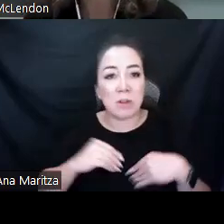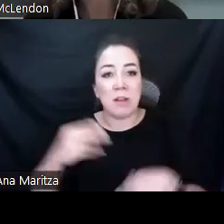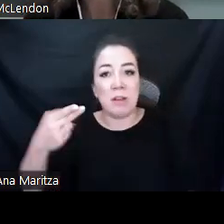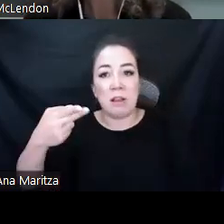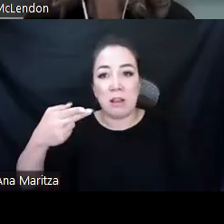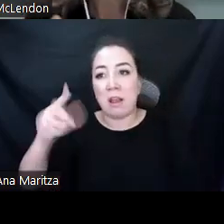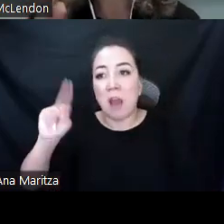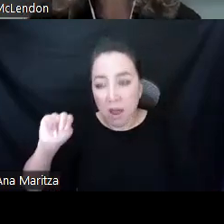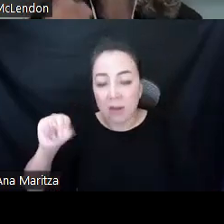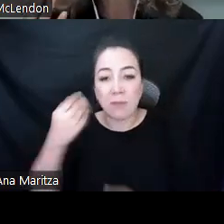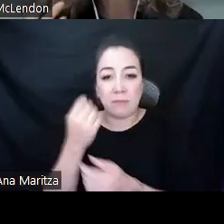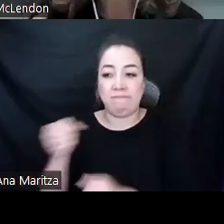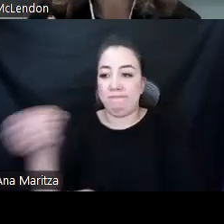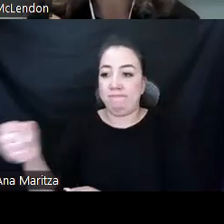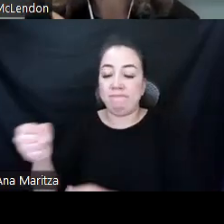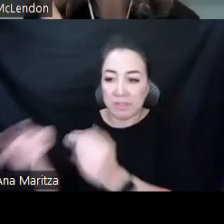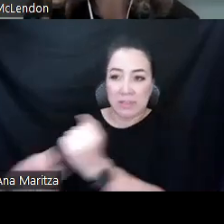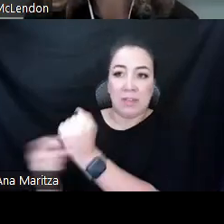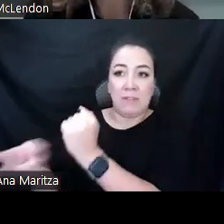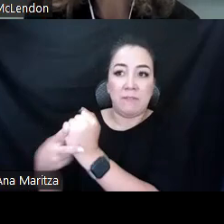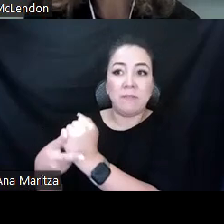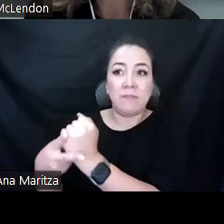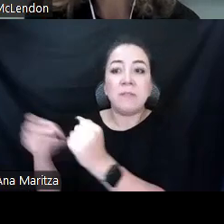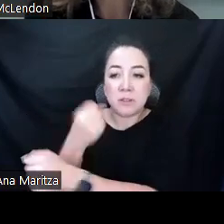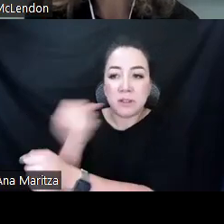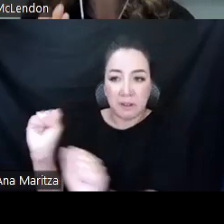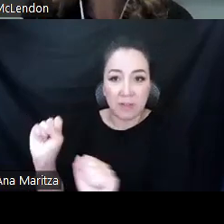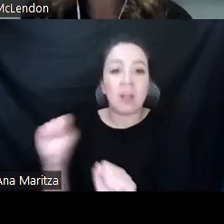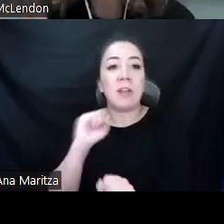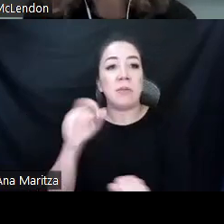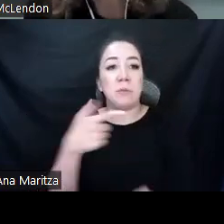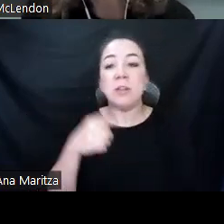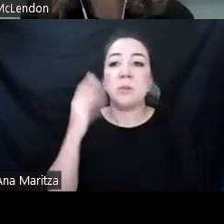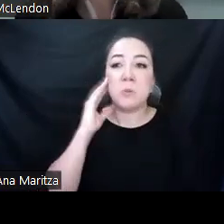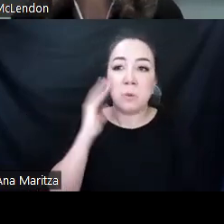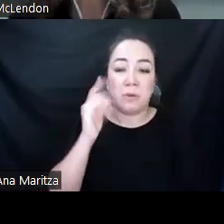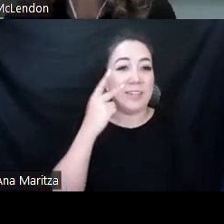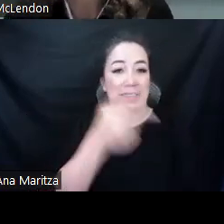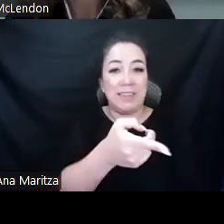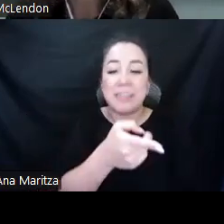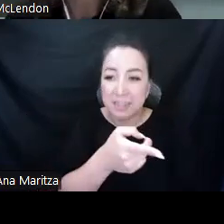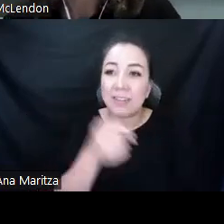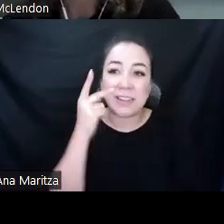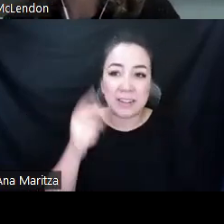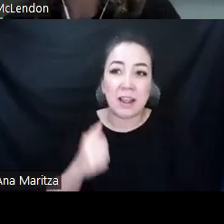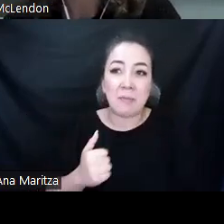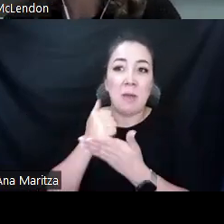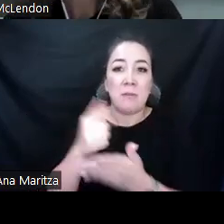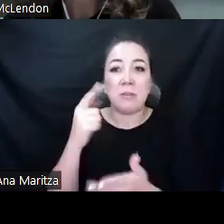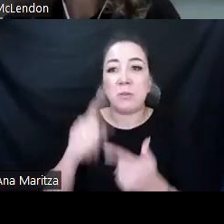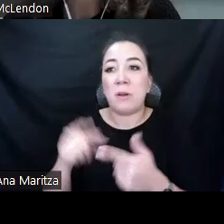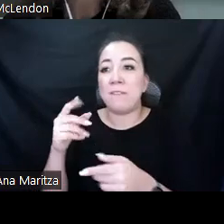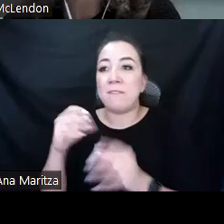stored safely. But we did weigh in on this bill in support of it because we do see this as being very helpful to our family